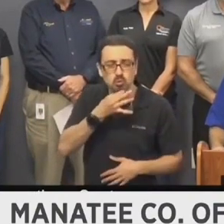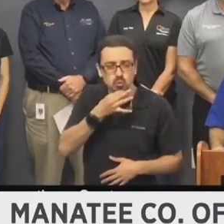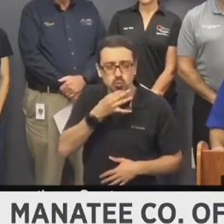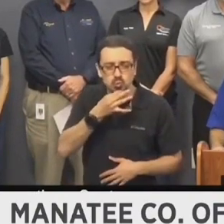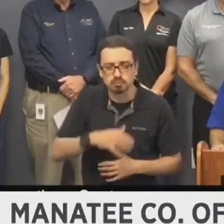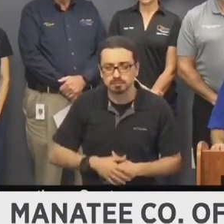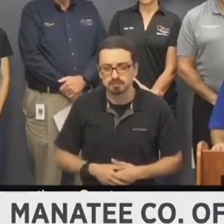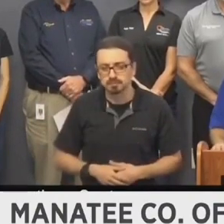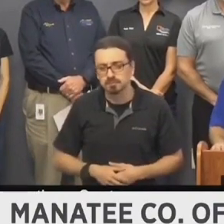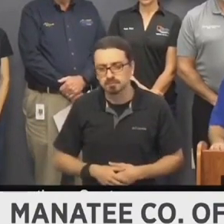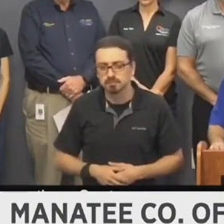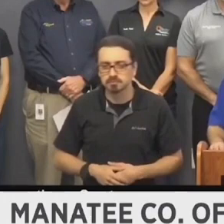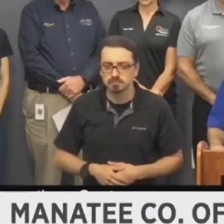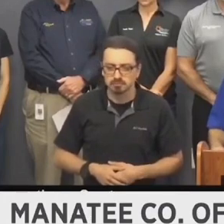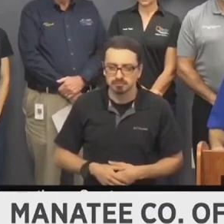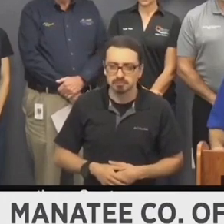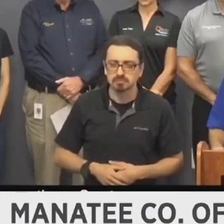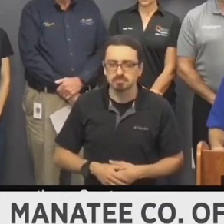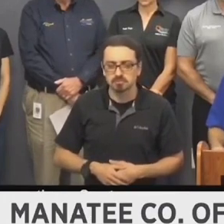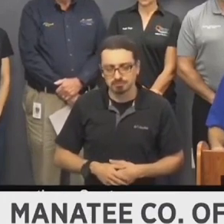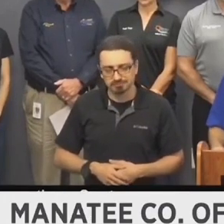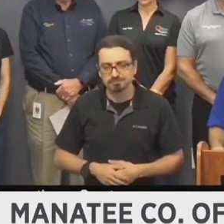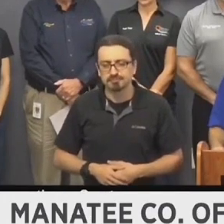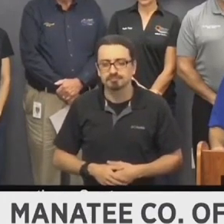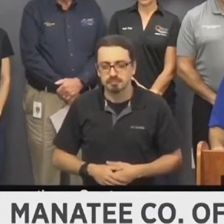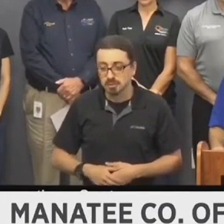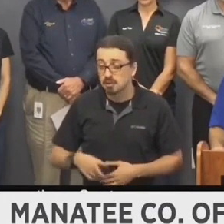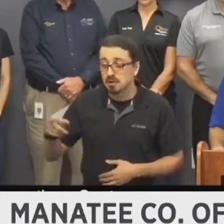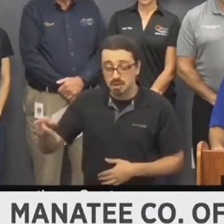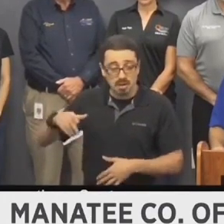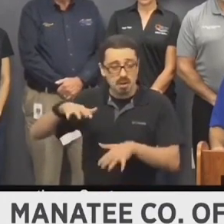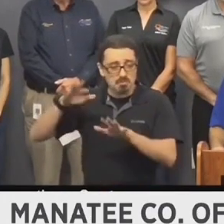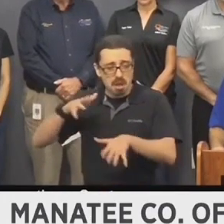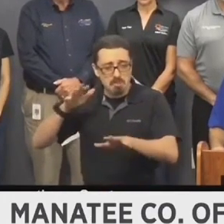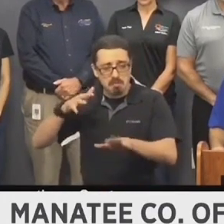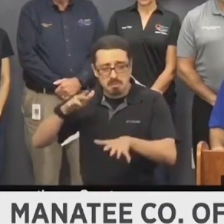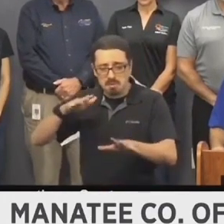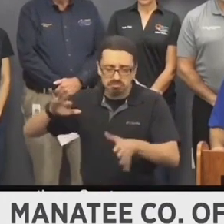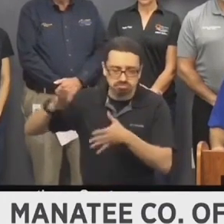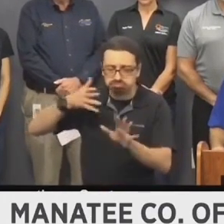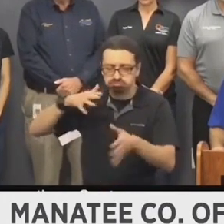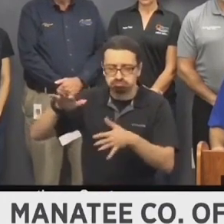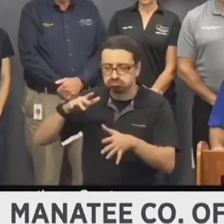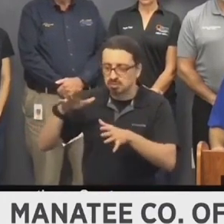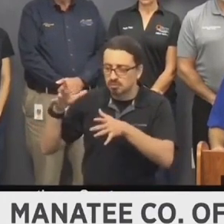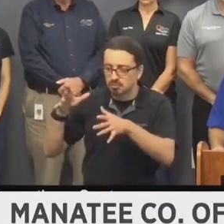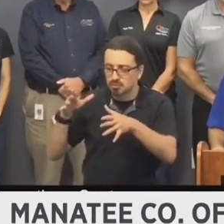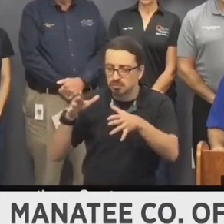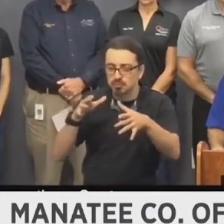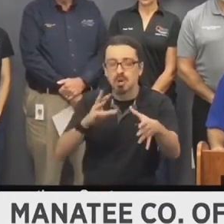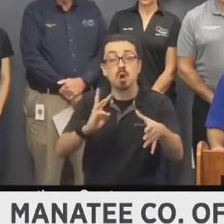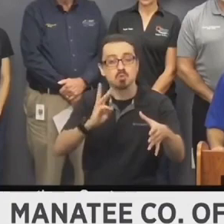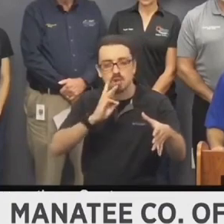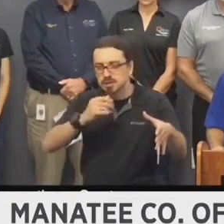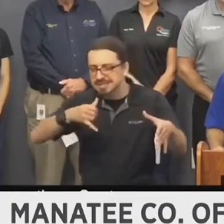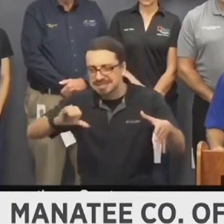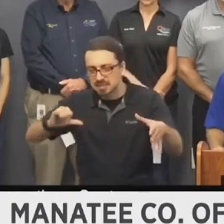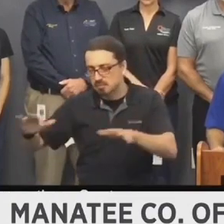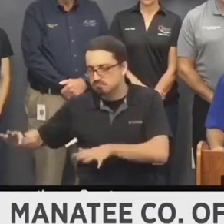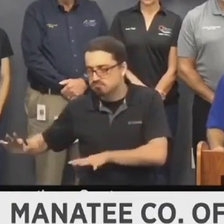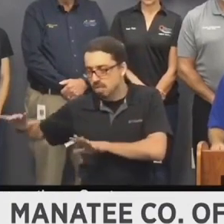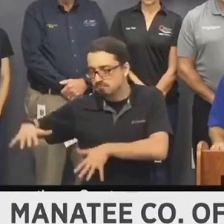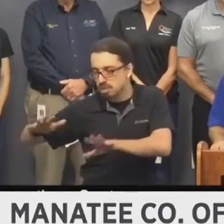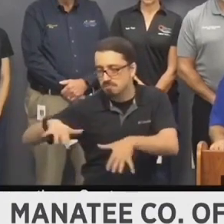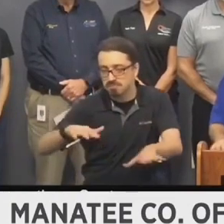follow that. And in fact, that will be the most significant storm surge. So we're asking you, please, please do not be a disaster tourist or a